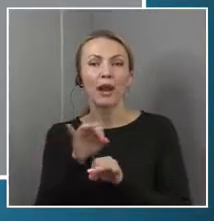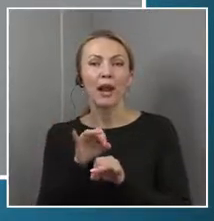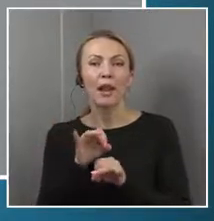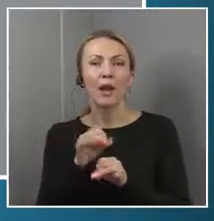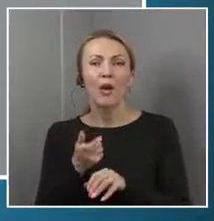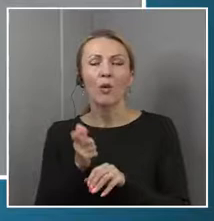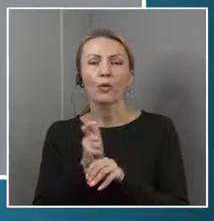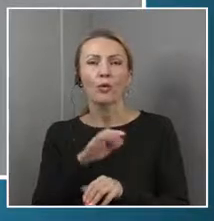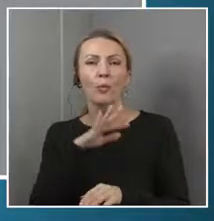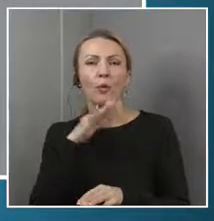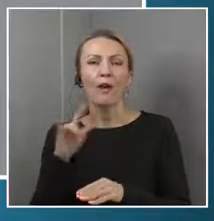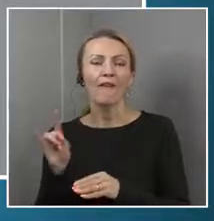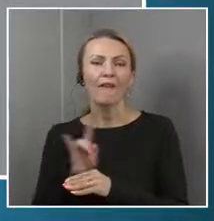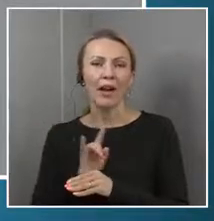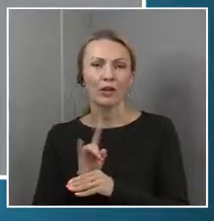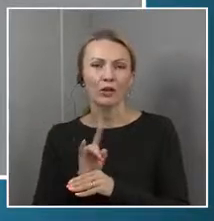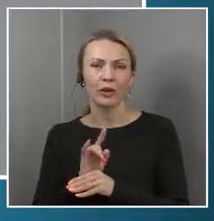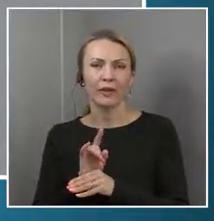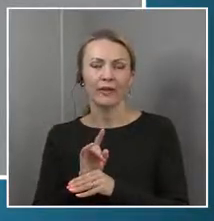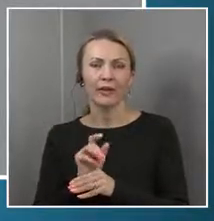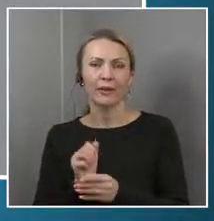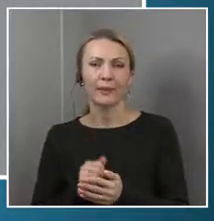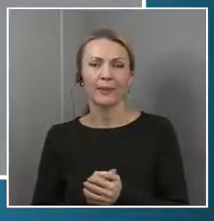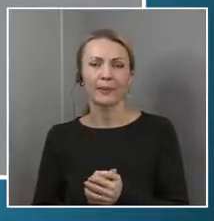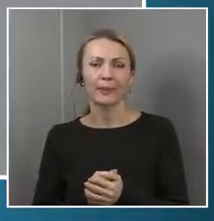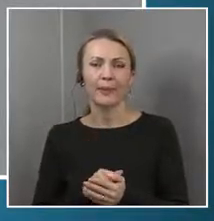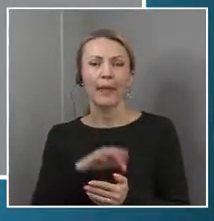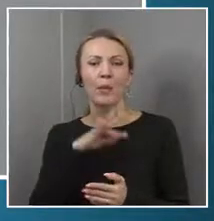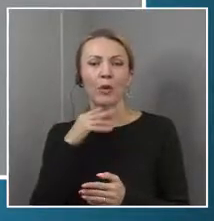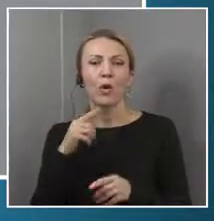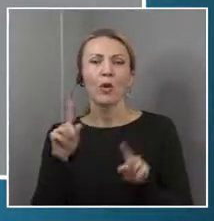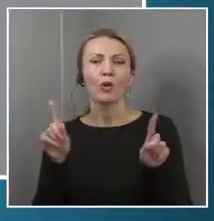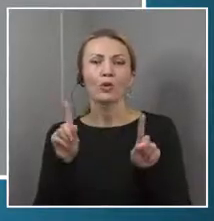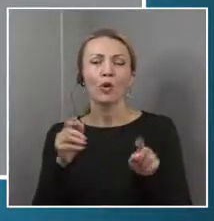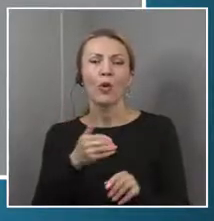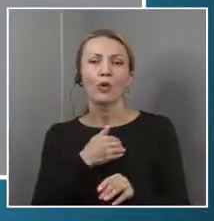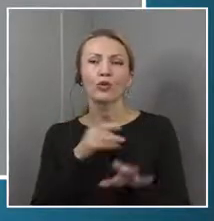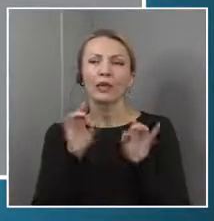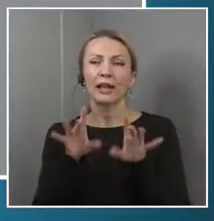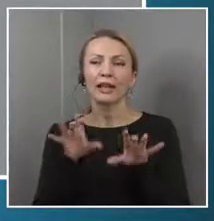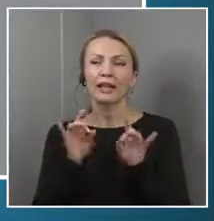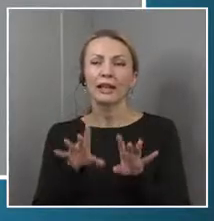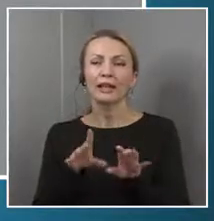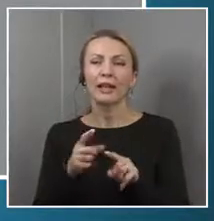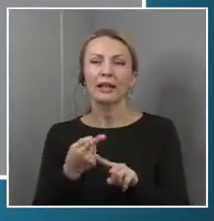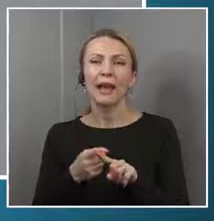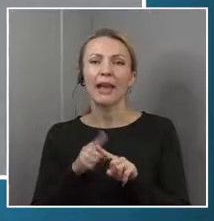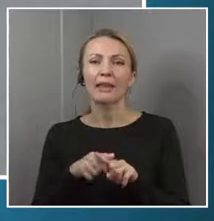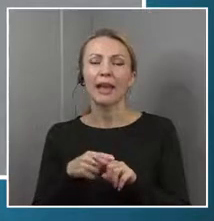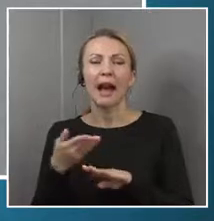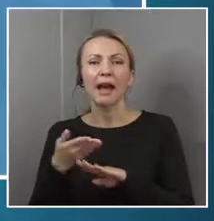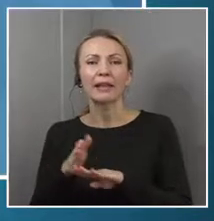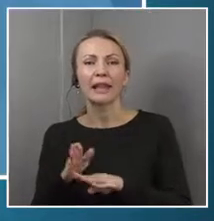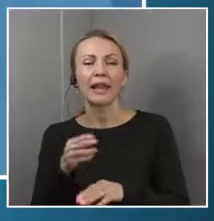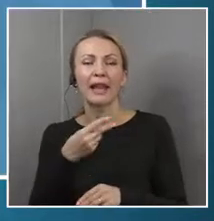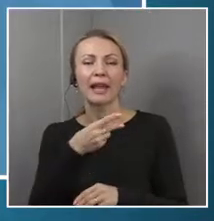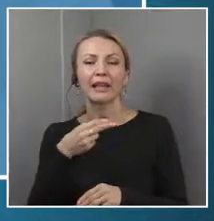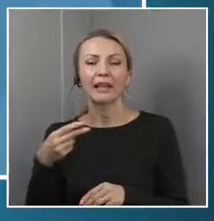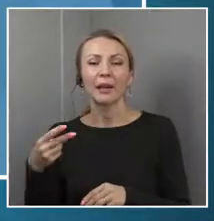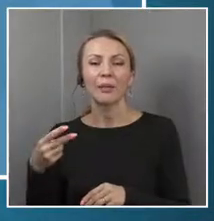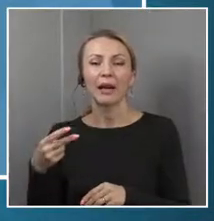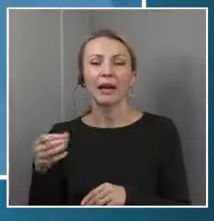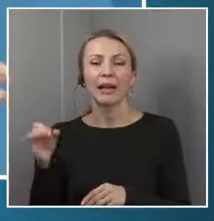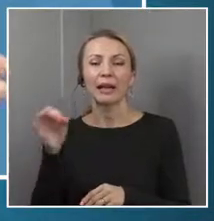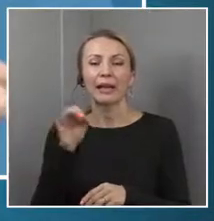But on the Russian market, there are many fakes. I can tell a lot about it. I think it